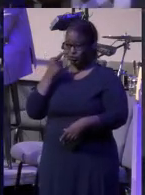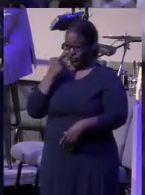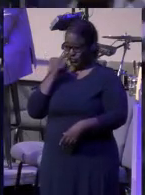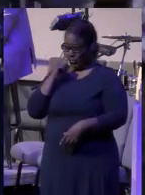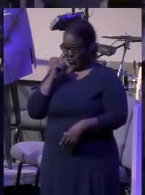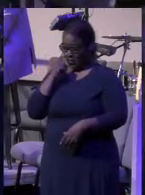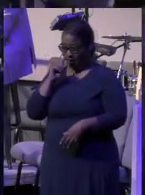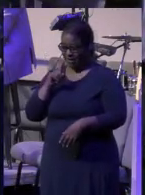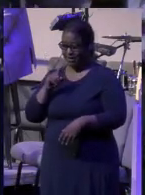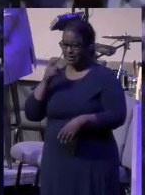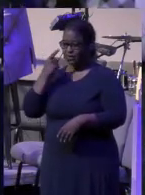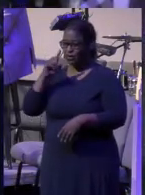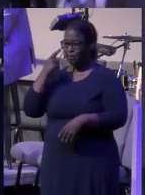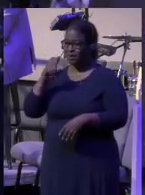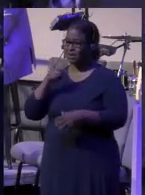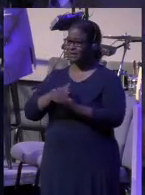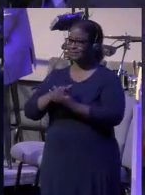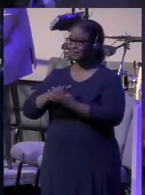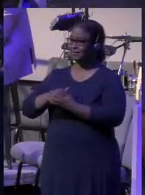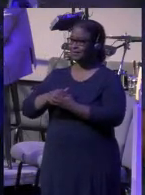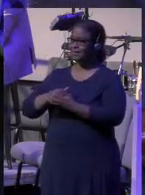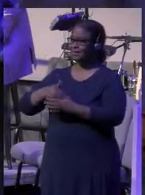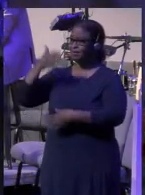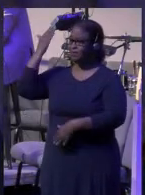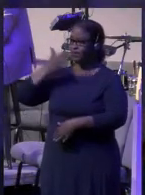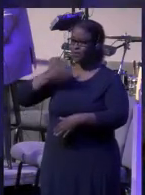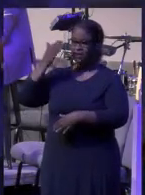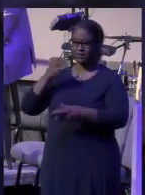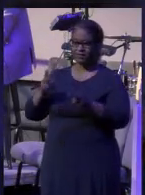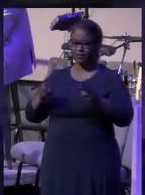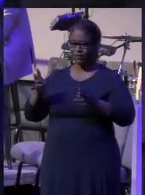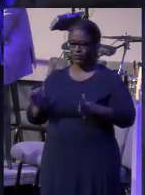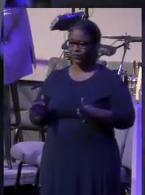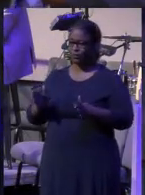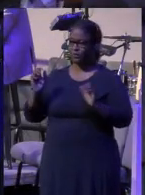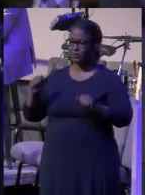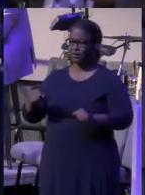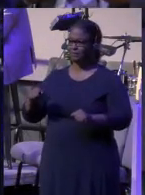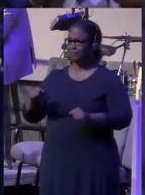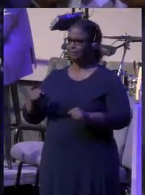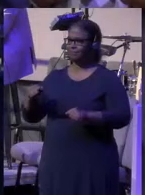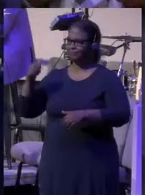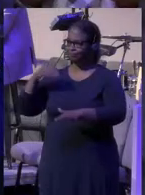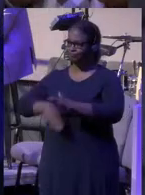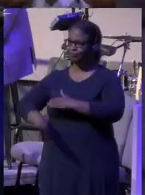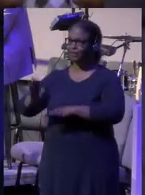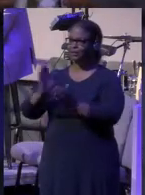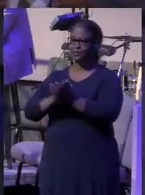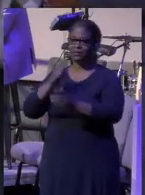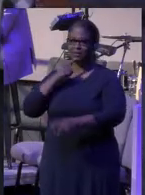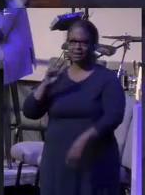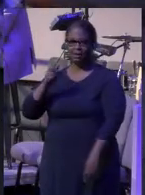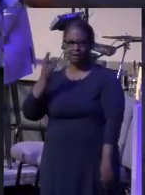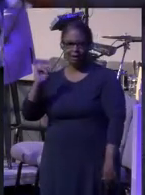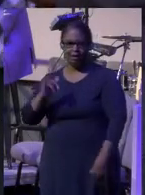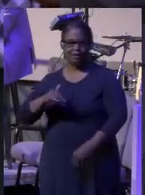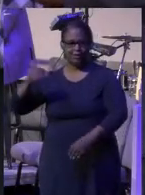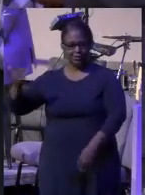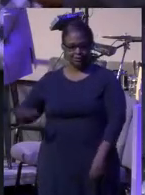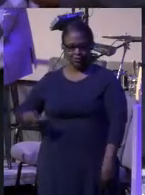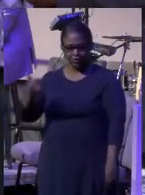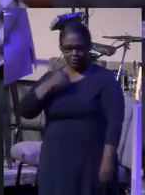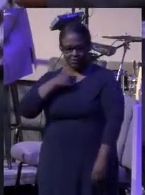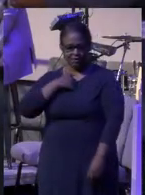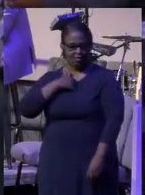that exit door right there, we'd love to answer any questions, get to know your name, us to introduce ourselves to you. There's